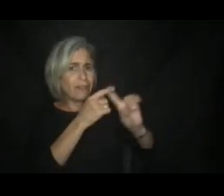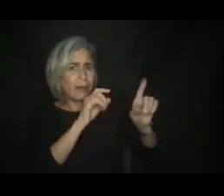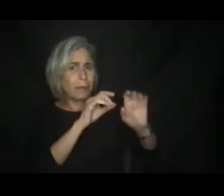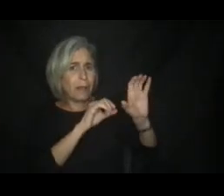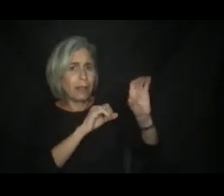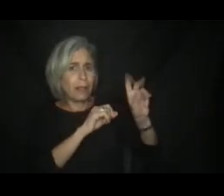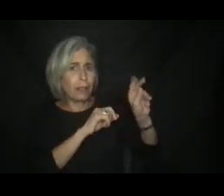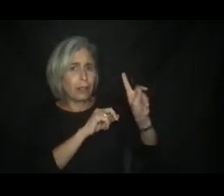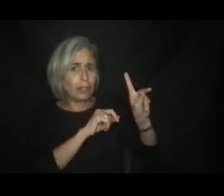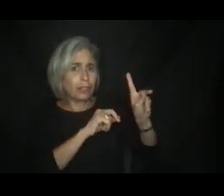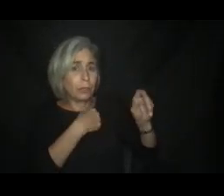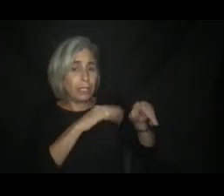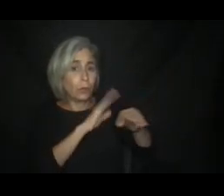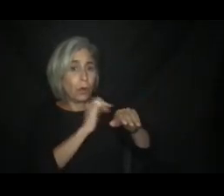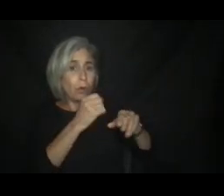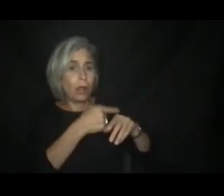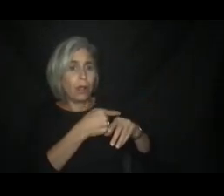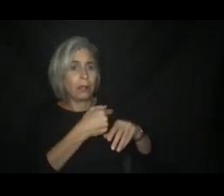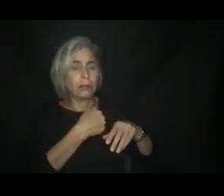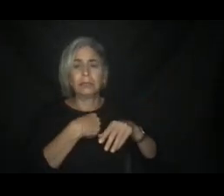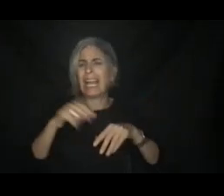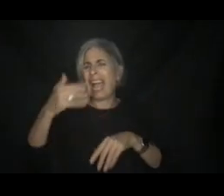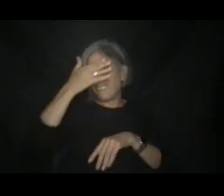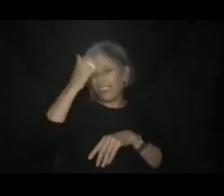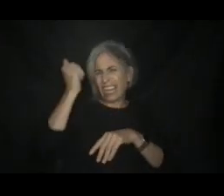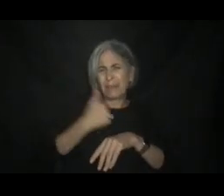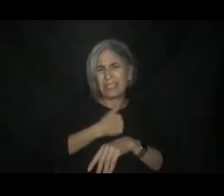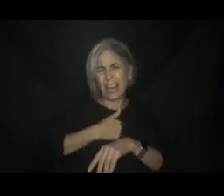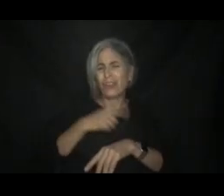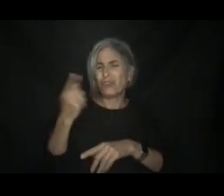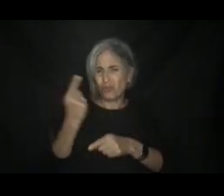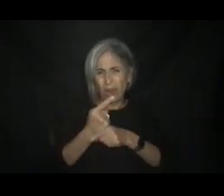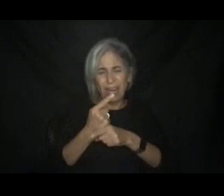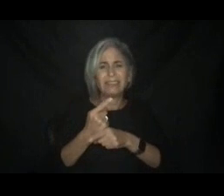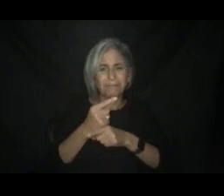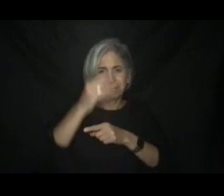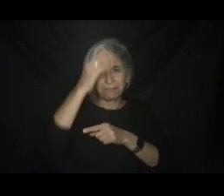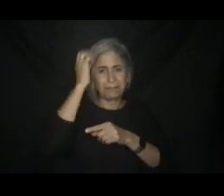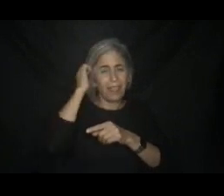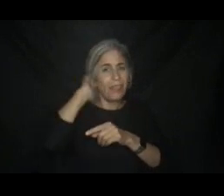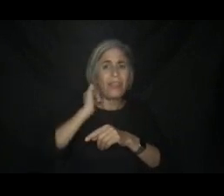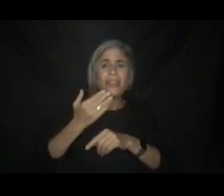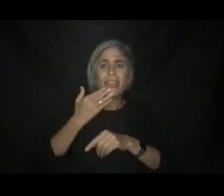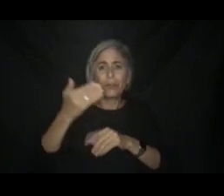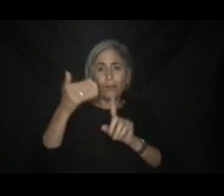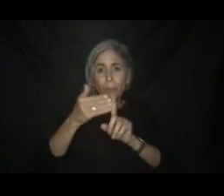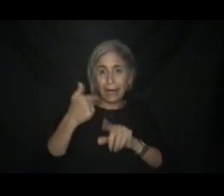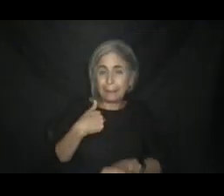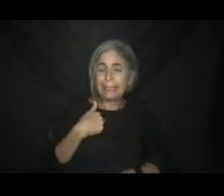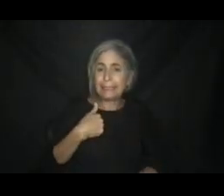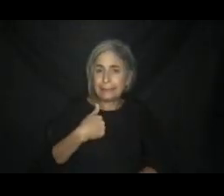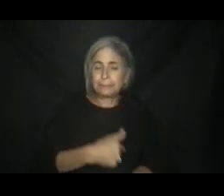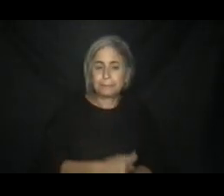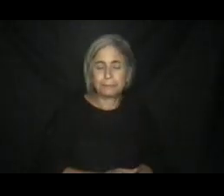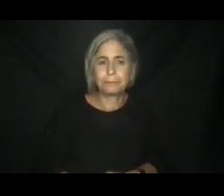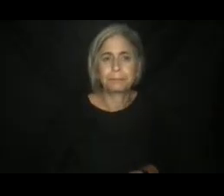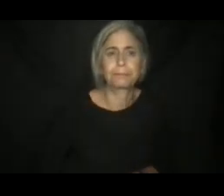do roll call? That's Is it right. an I ordinance? always forget that. Ordinance, we do roll call. Thank you so much for that reminder.